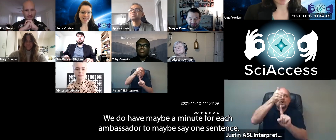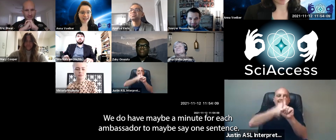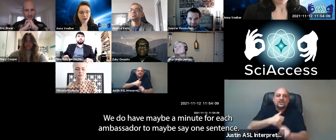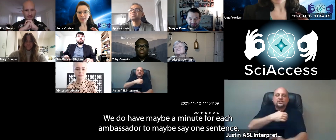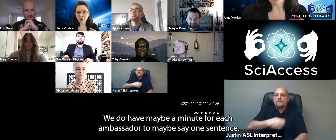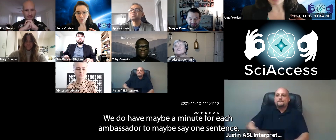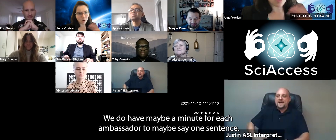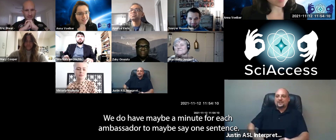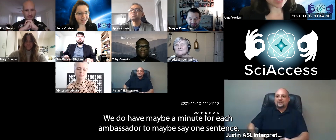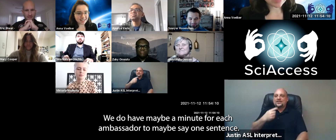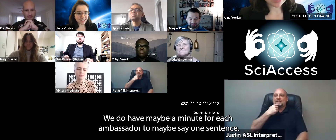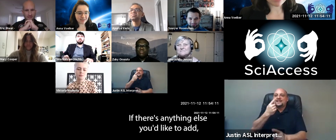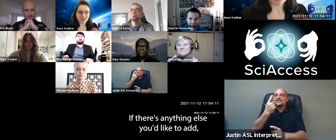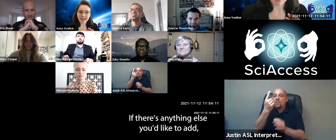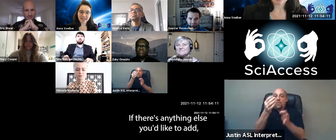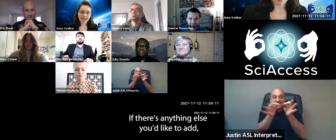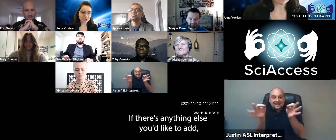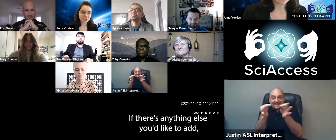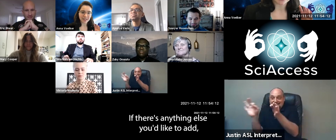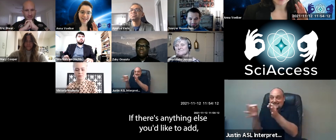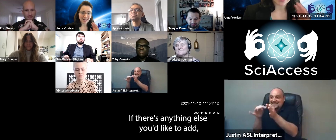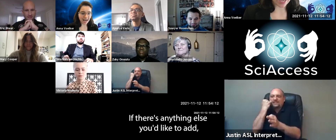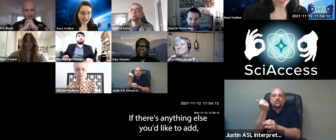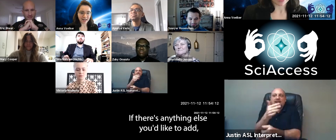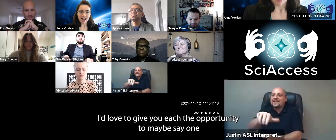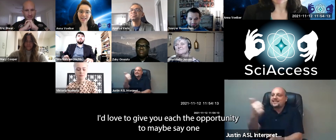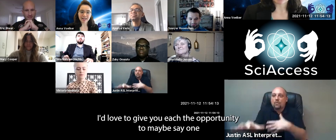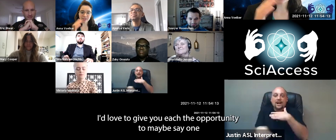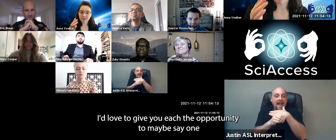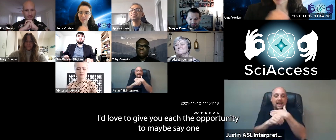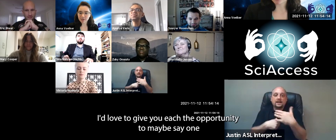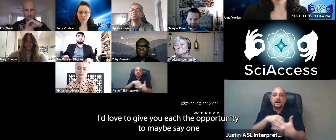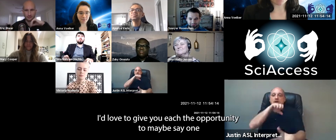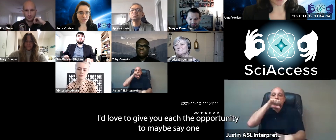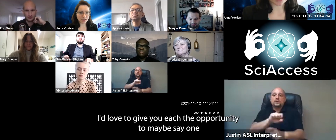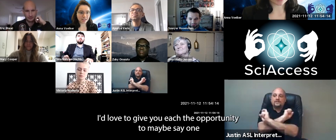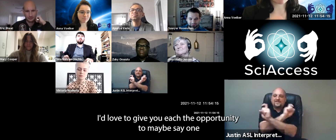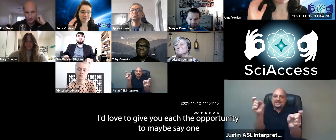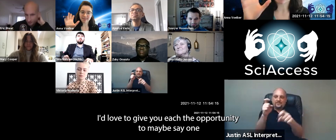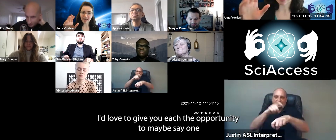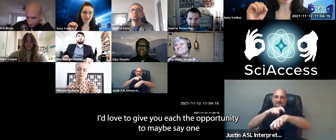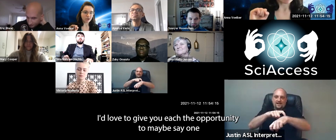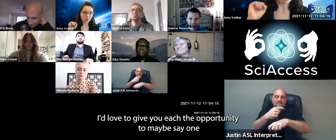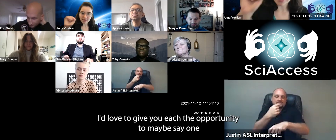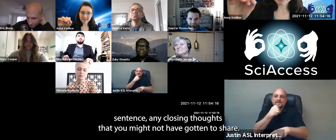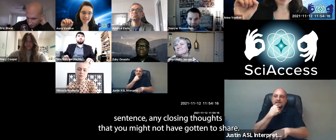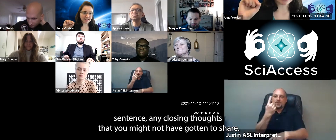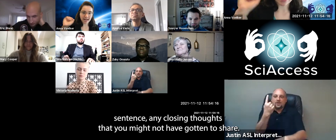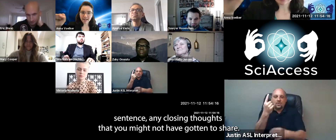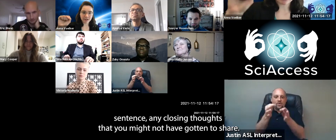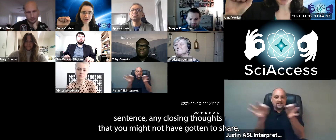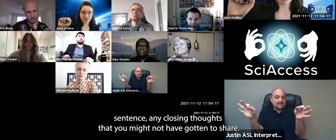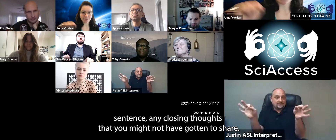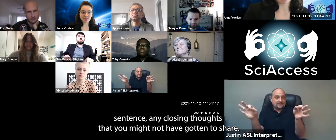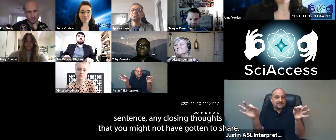maybe say, one sentence. If there's anything else you'd like to add, I'd love to give you each the opportunity to maybe say one sentence,